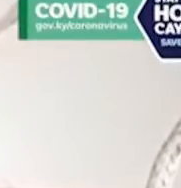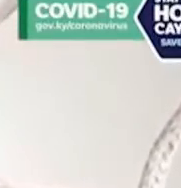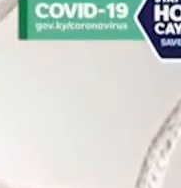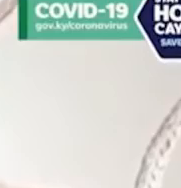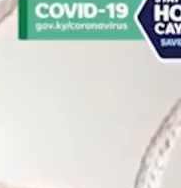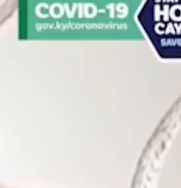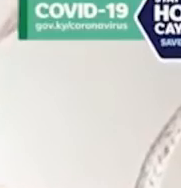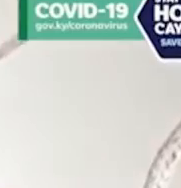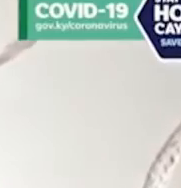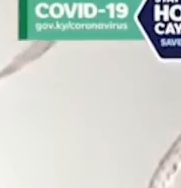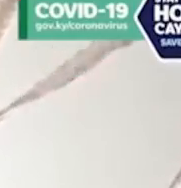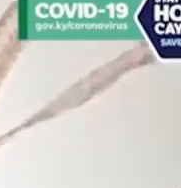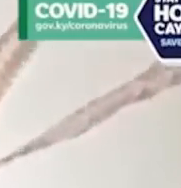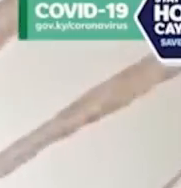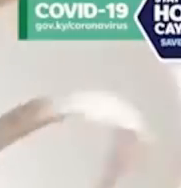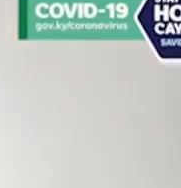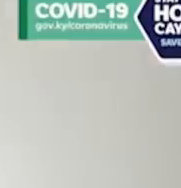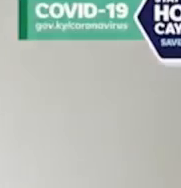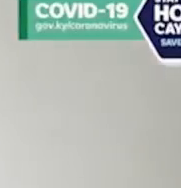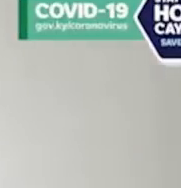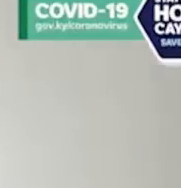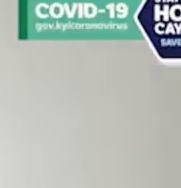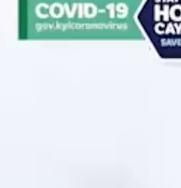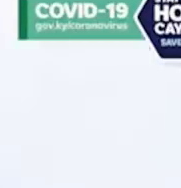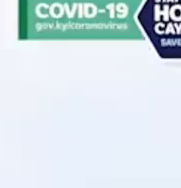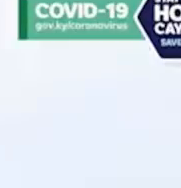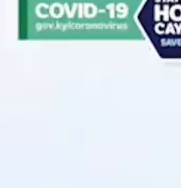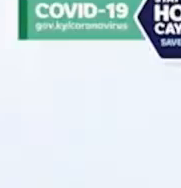for future generations.